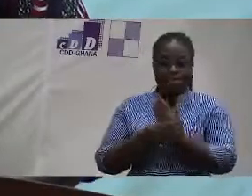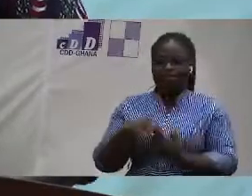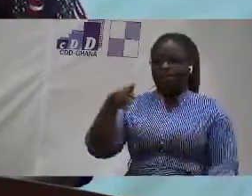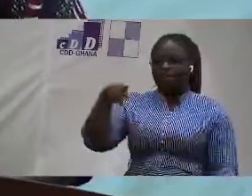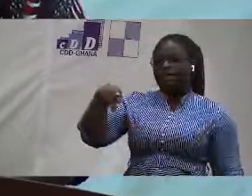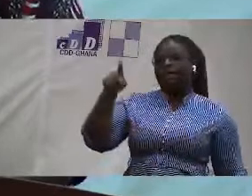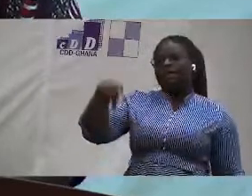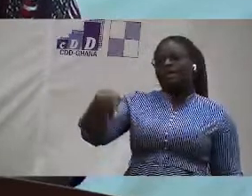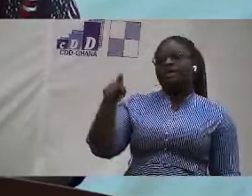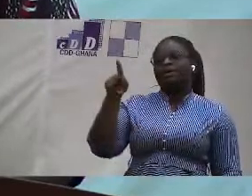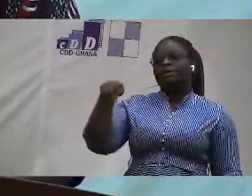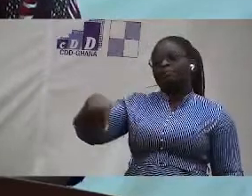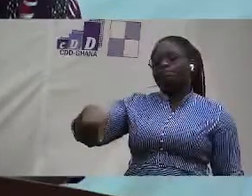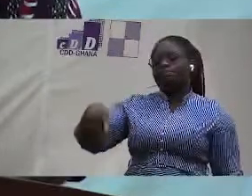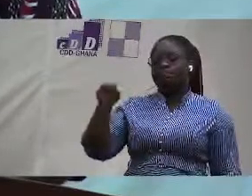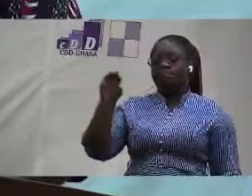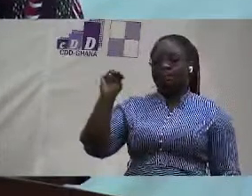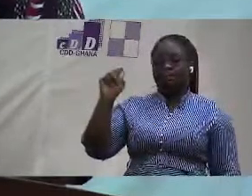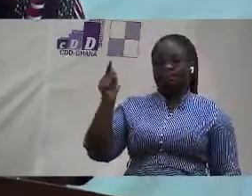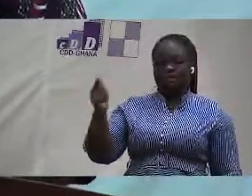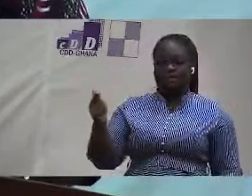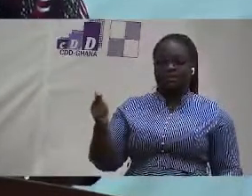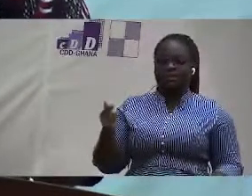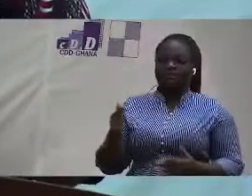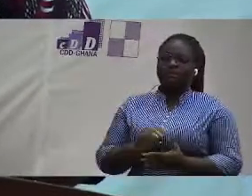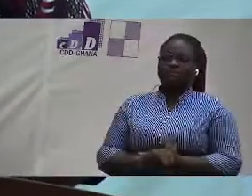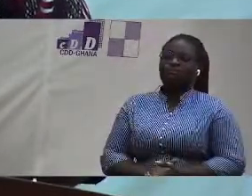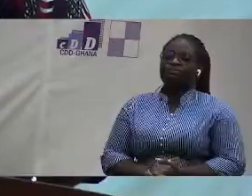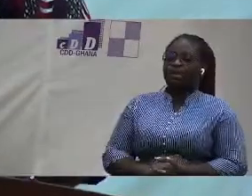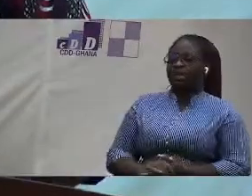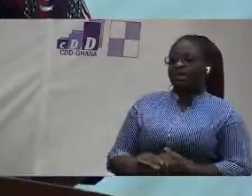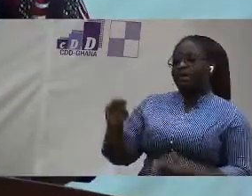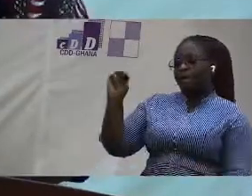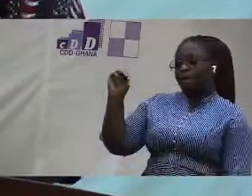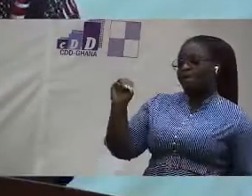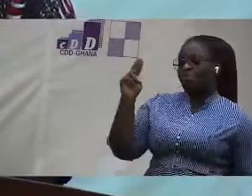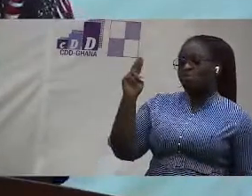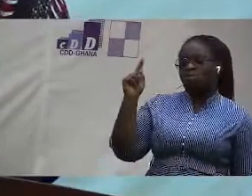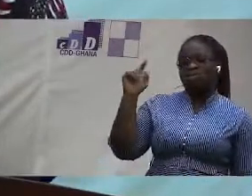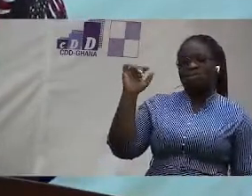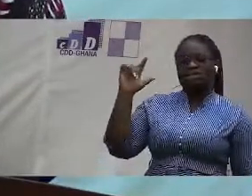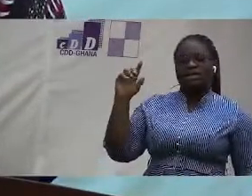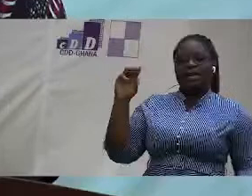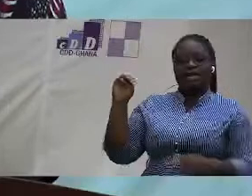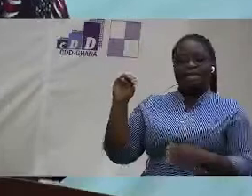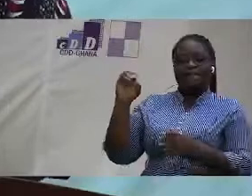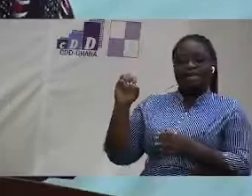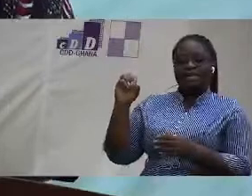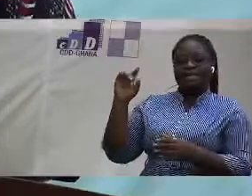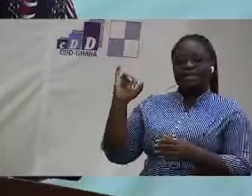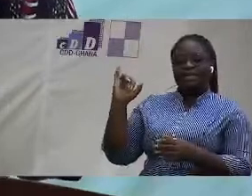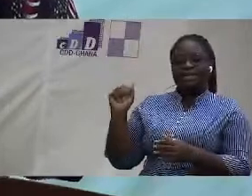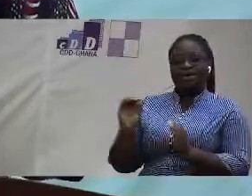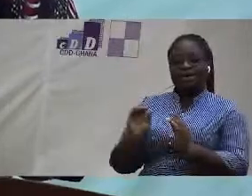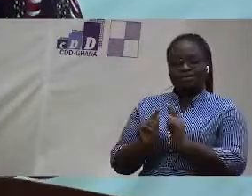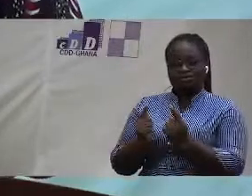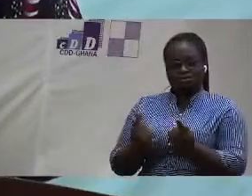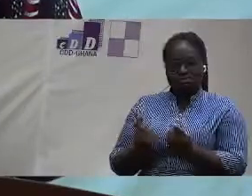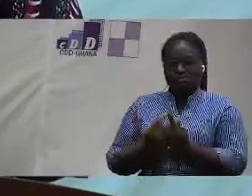Unique Image, Bell Aqua, and of course, the Multimedia Group. Joy News, Joy FM,